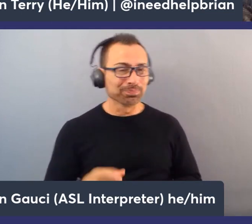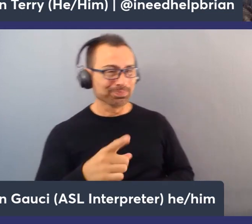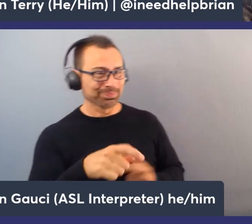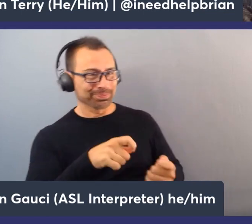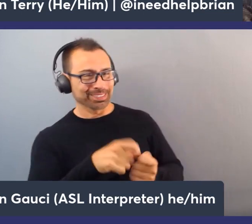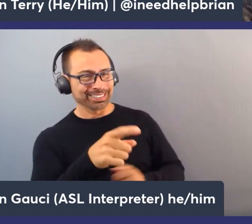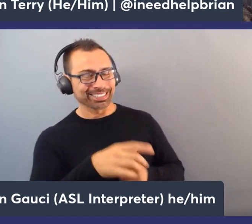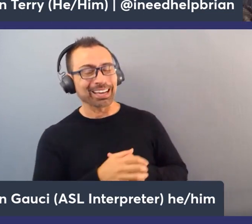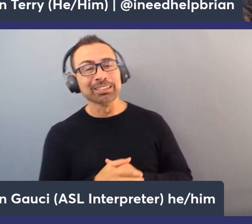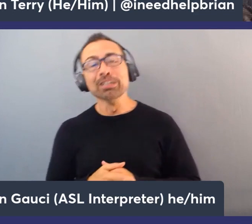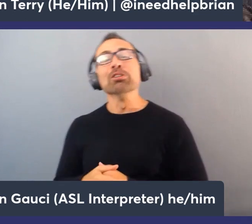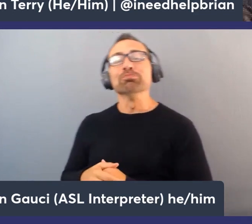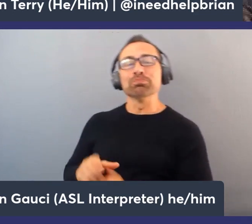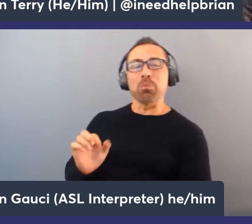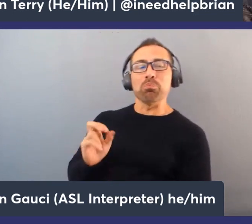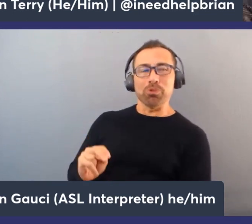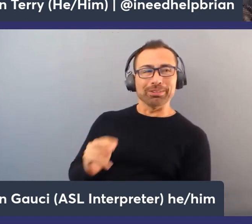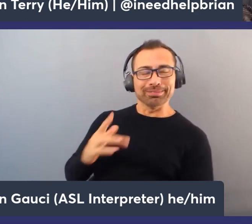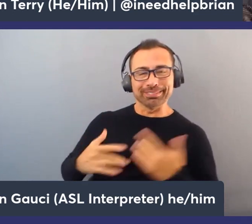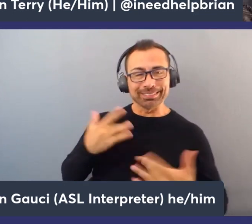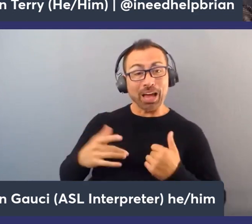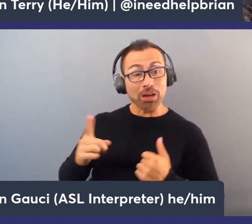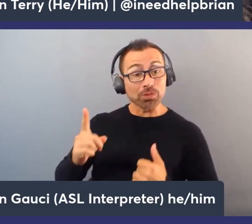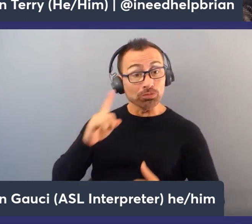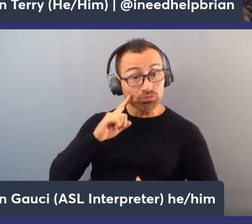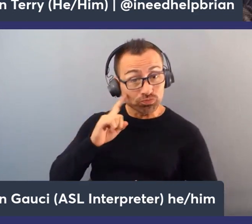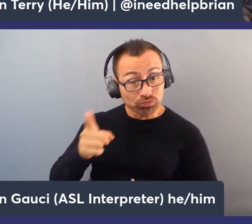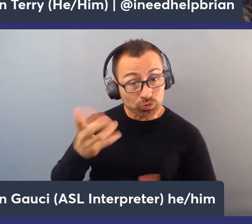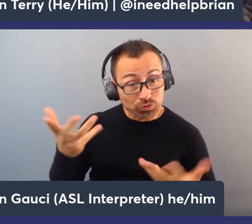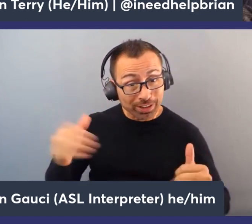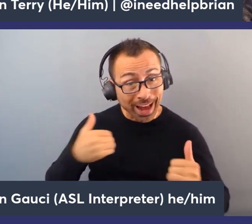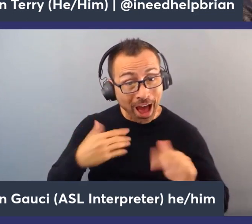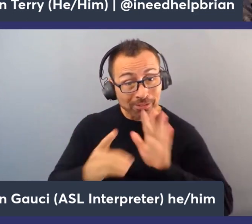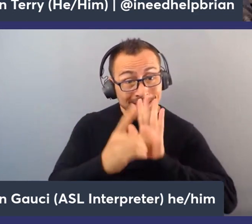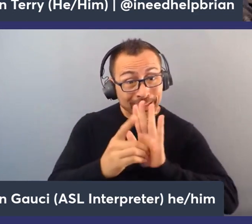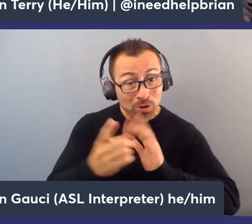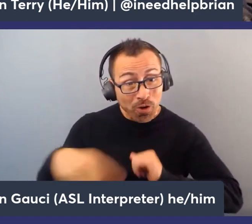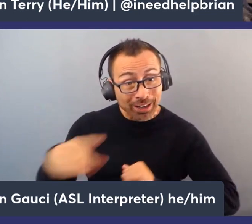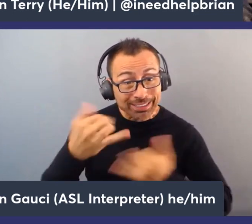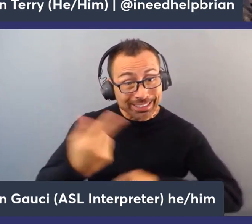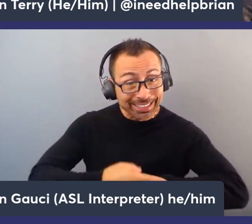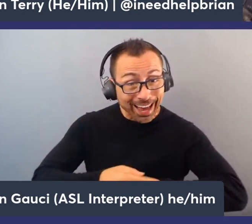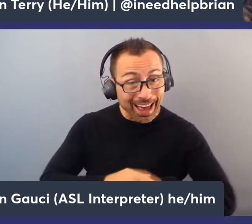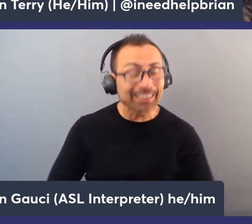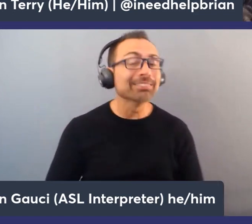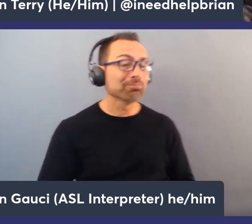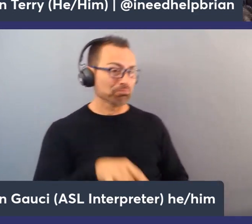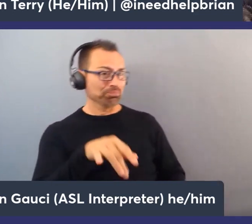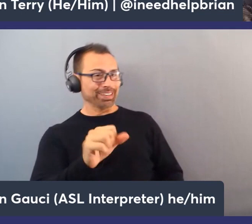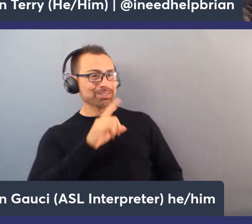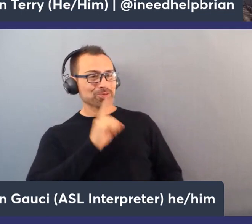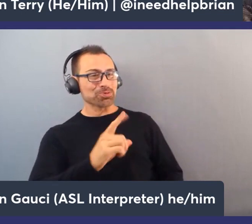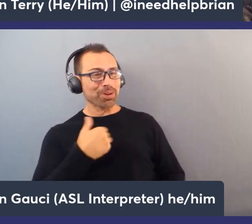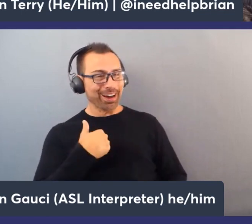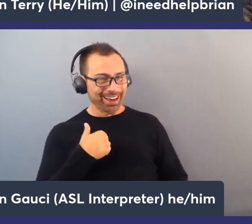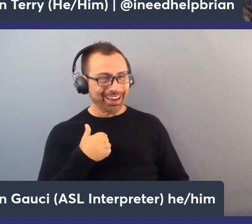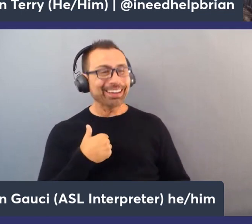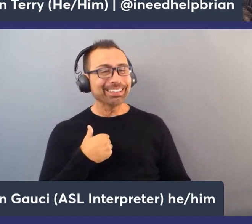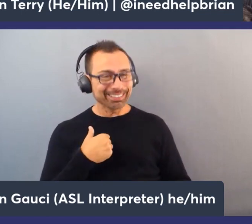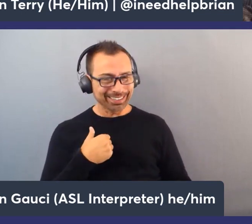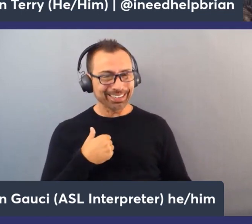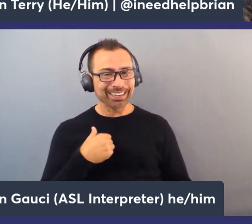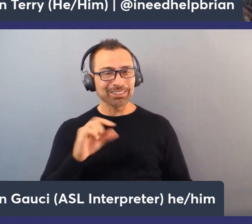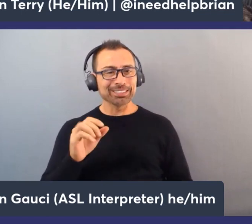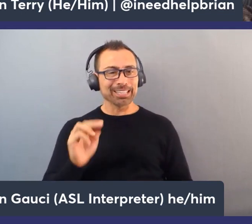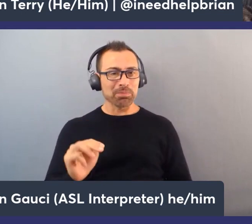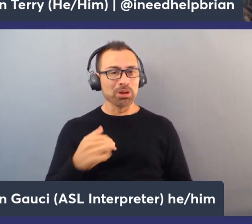I've heard that you have a demo for us today. I do. Is that true? That is All very right. true. I am. Oh, I like to live